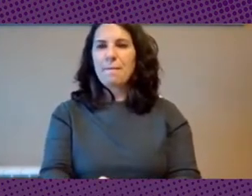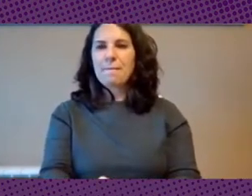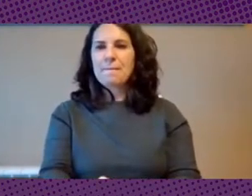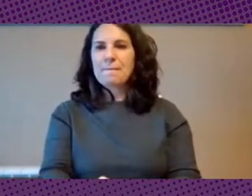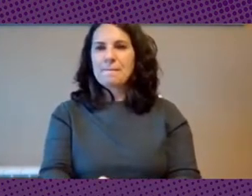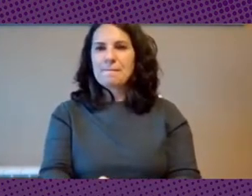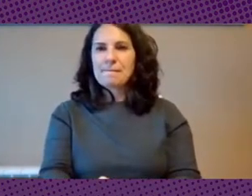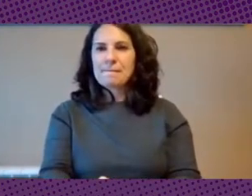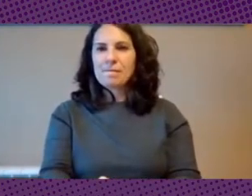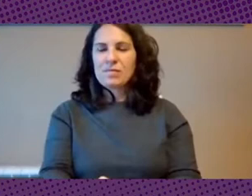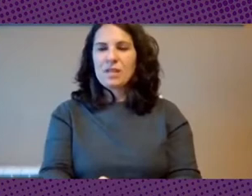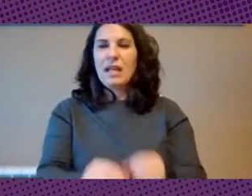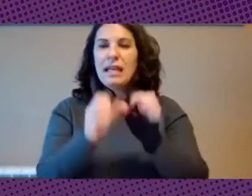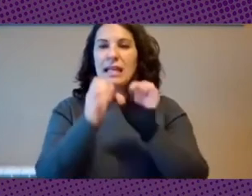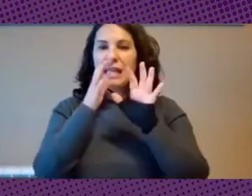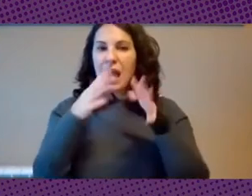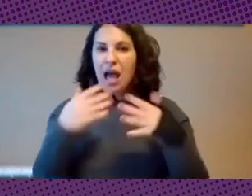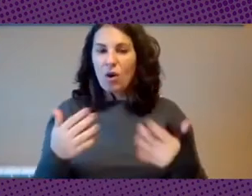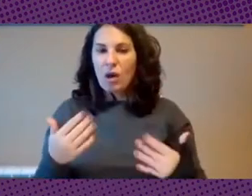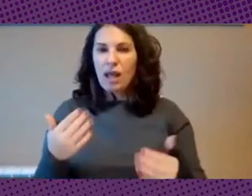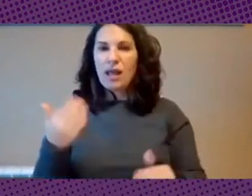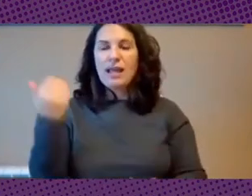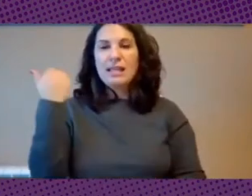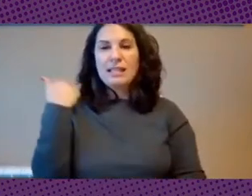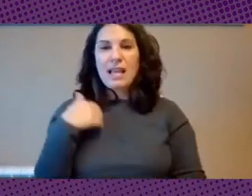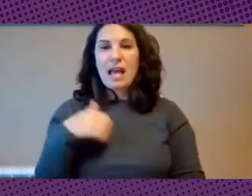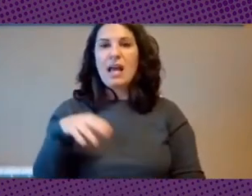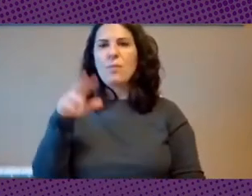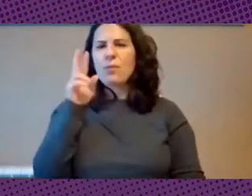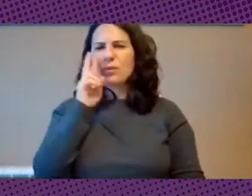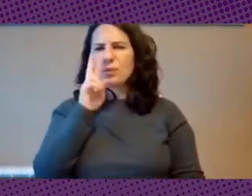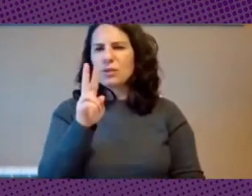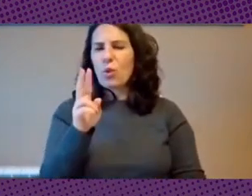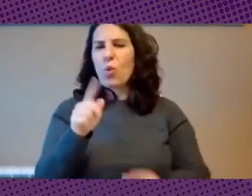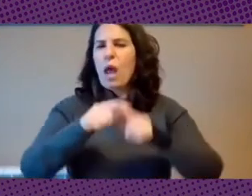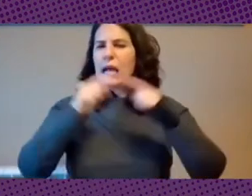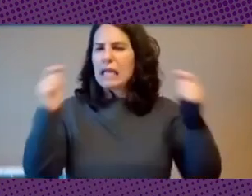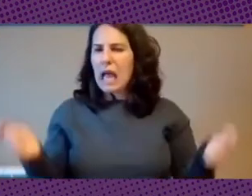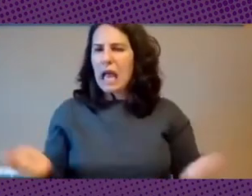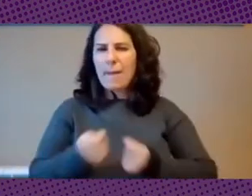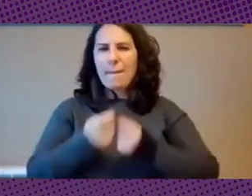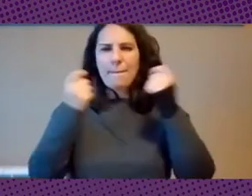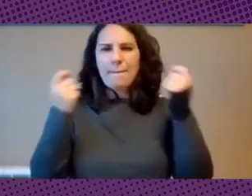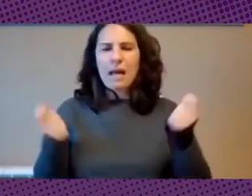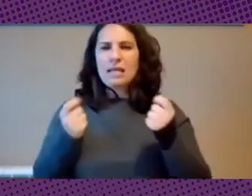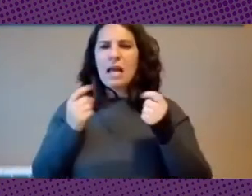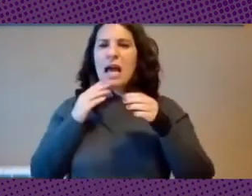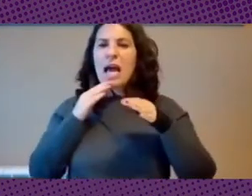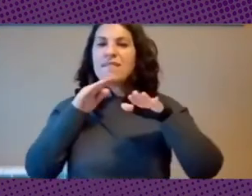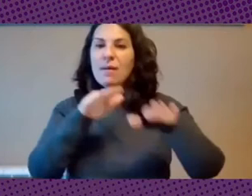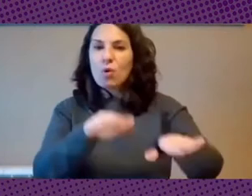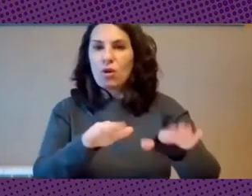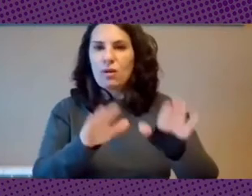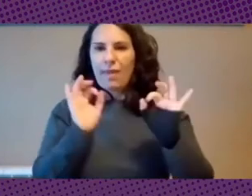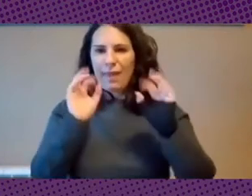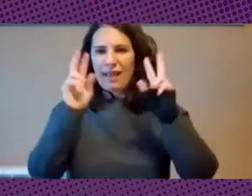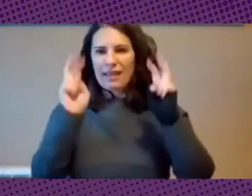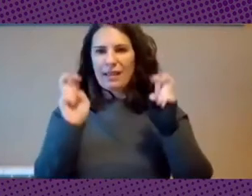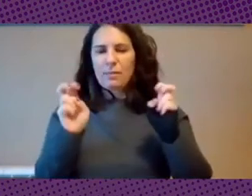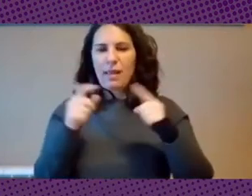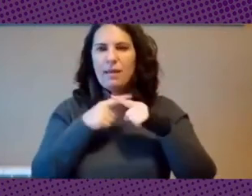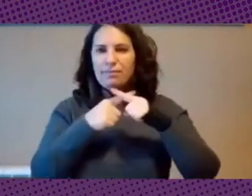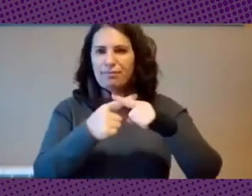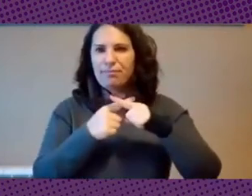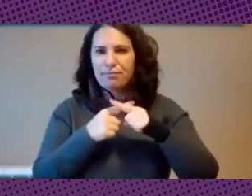very big campaign in favor of PPPs in Spain, specifically driven by big telcos companies,